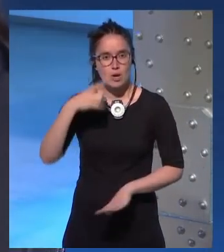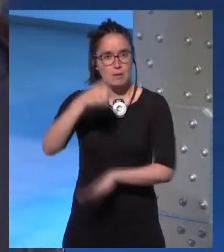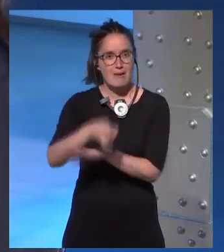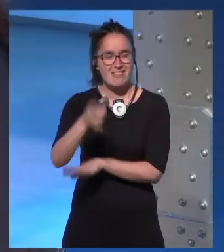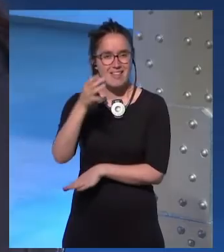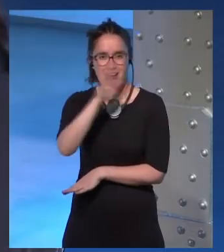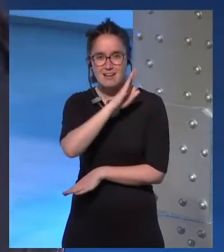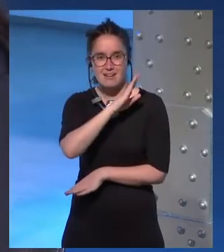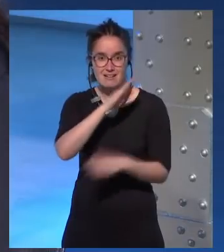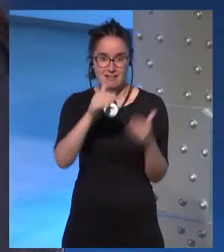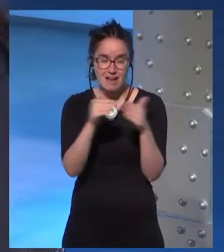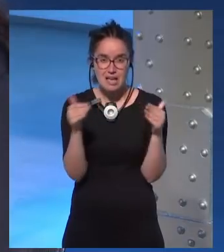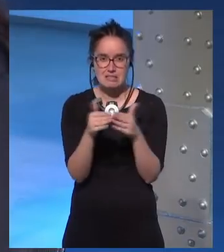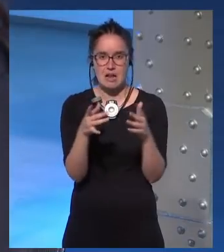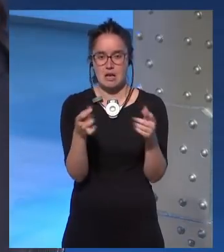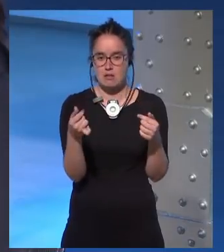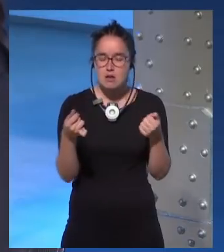in